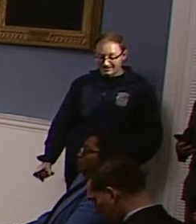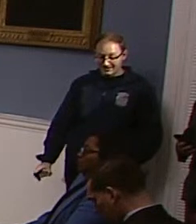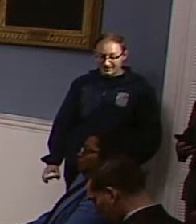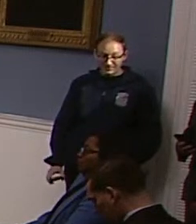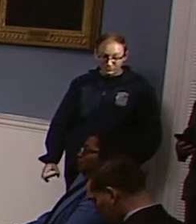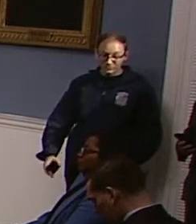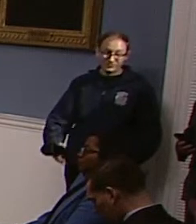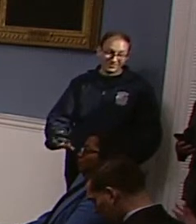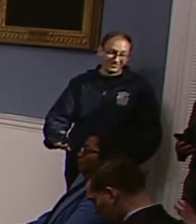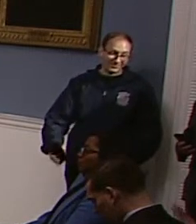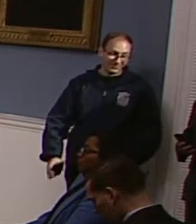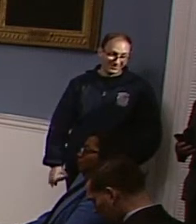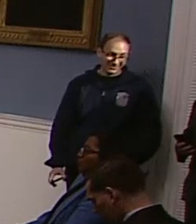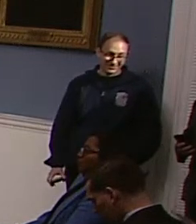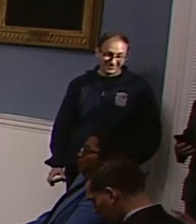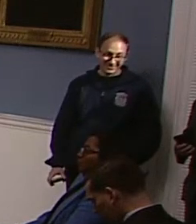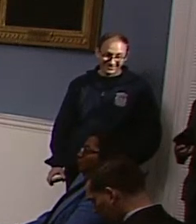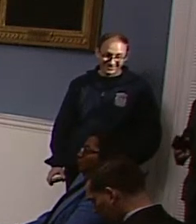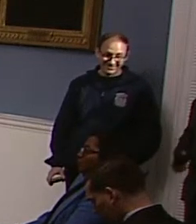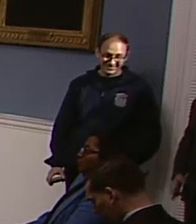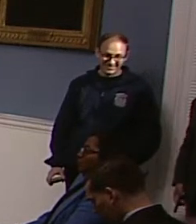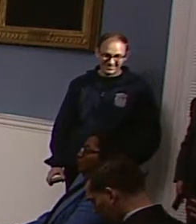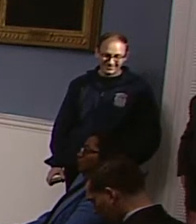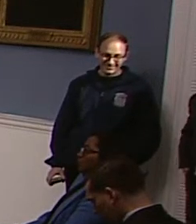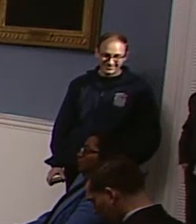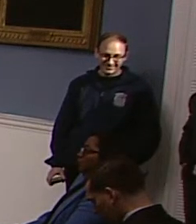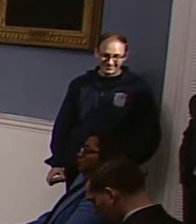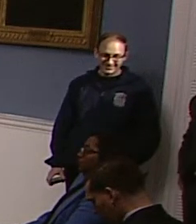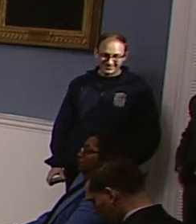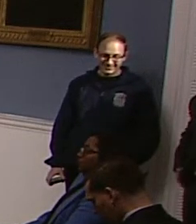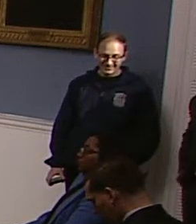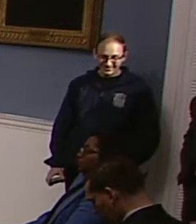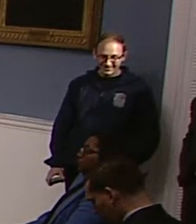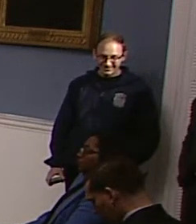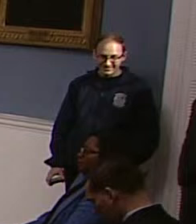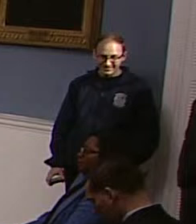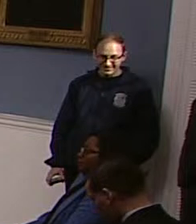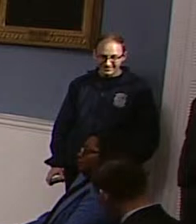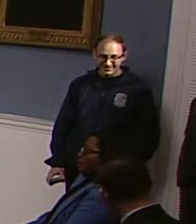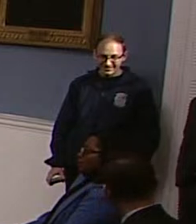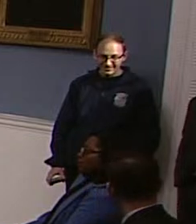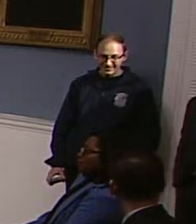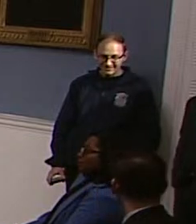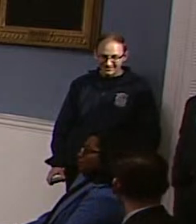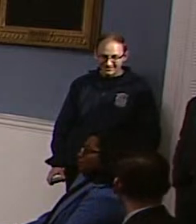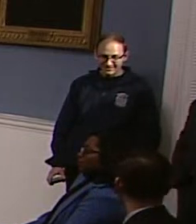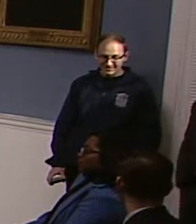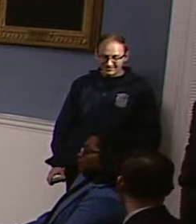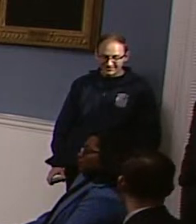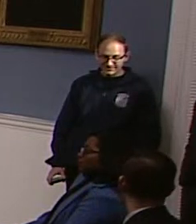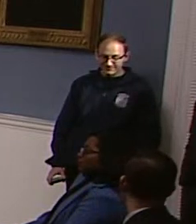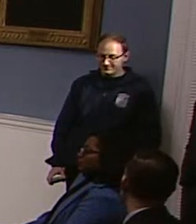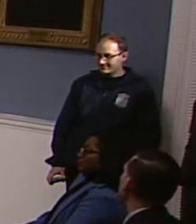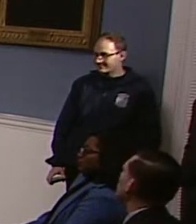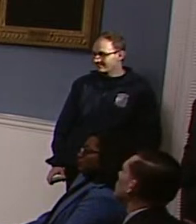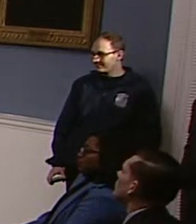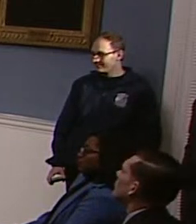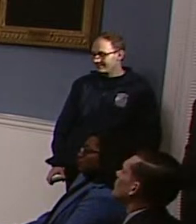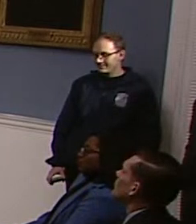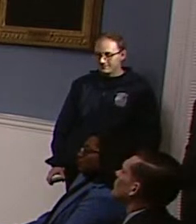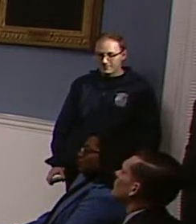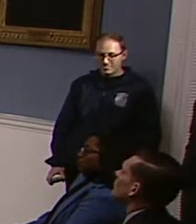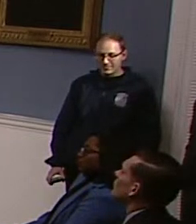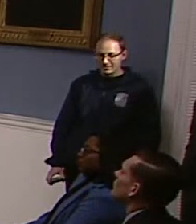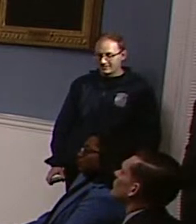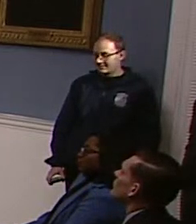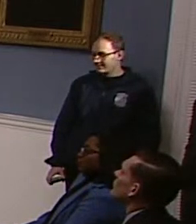topic. I'm not sure if it is. The yet, but neighborhood go ahead. police units you guys launched, just hoping for an update on that, how that's going, and how it's